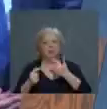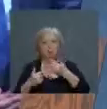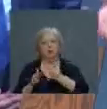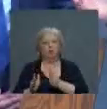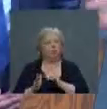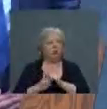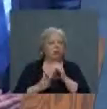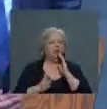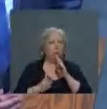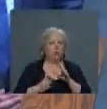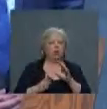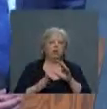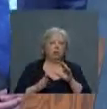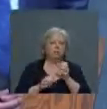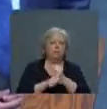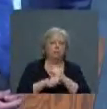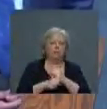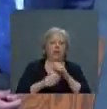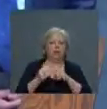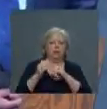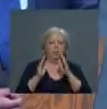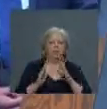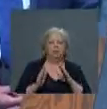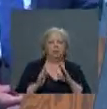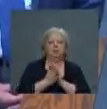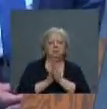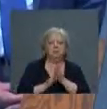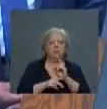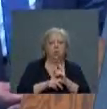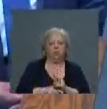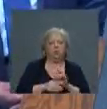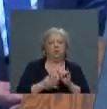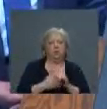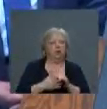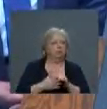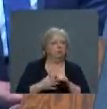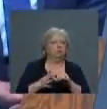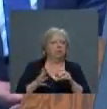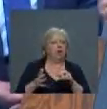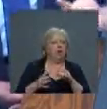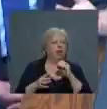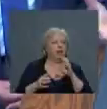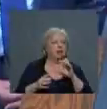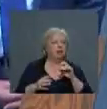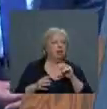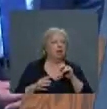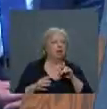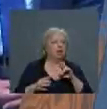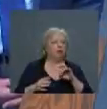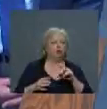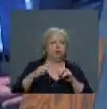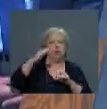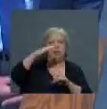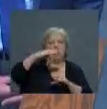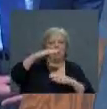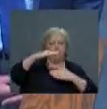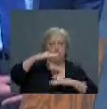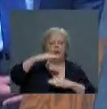and that will acclimate the building. Okay. And it is concrete top and bottom and sides. And